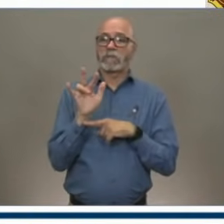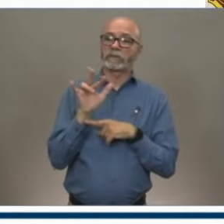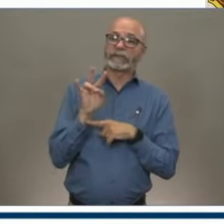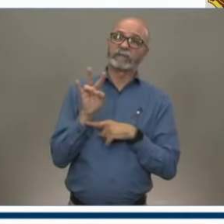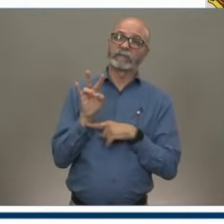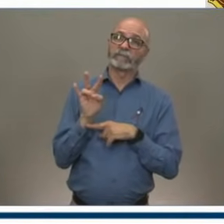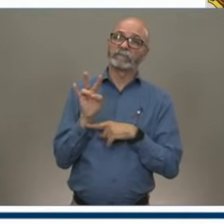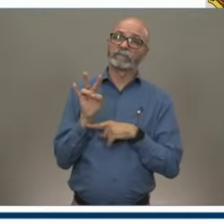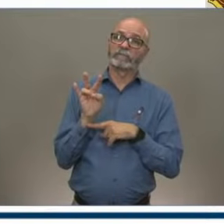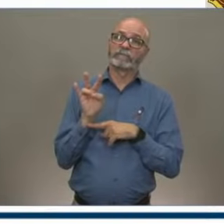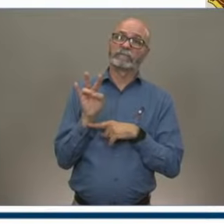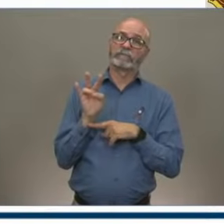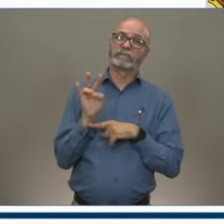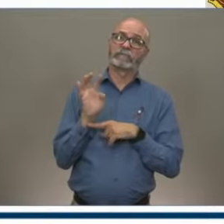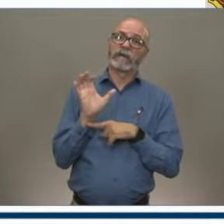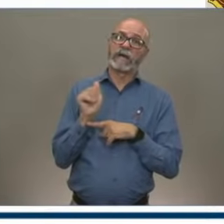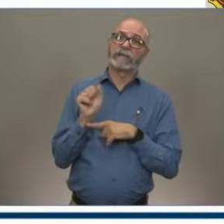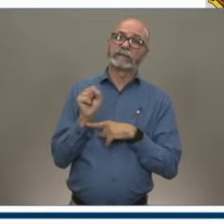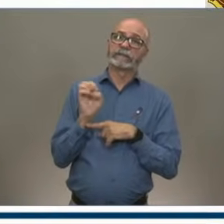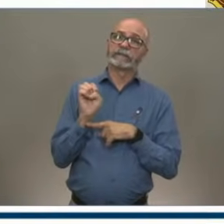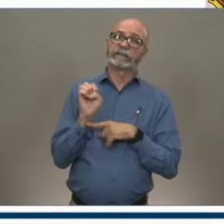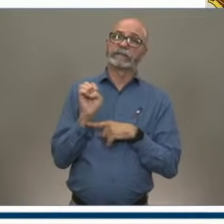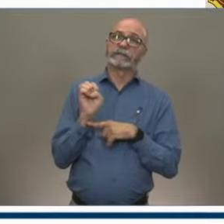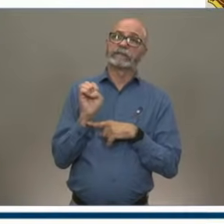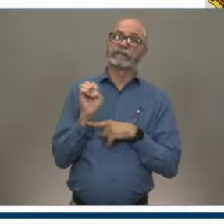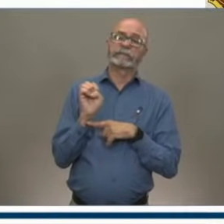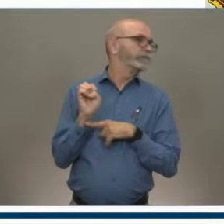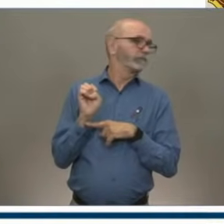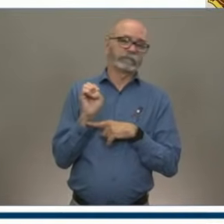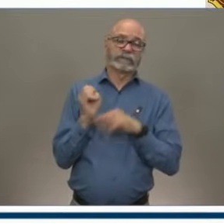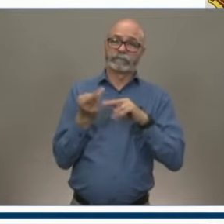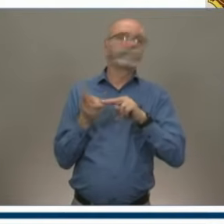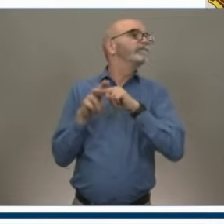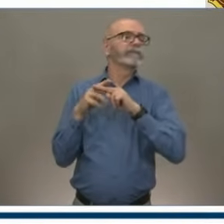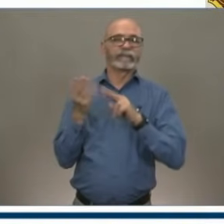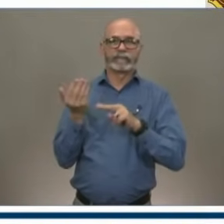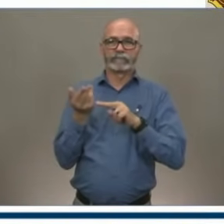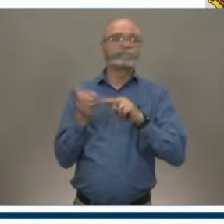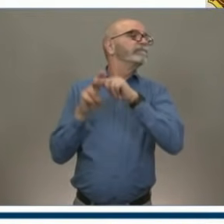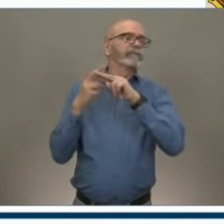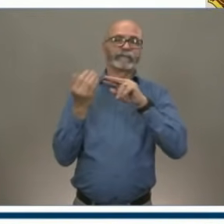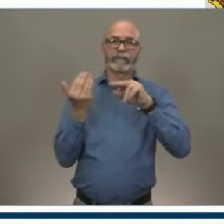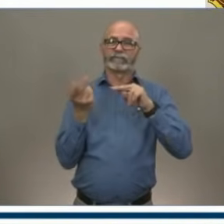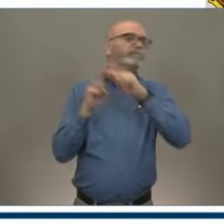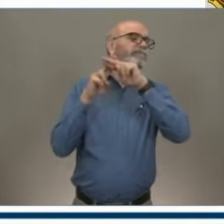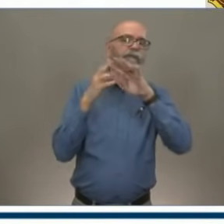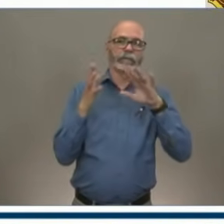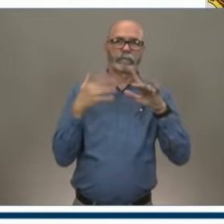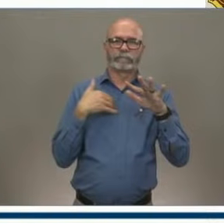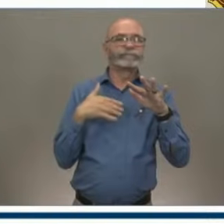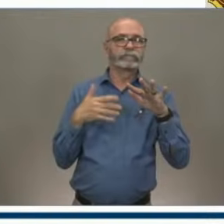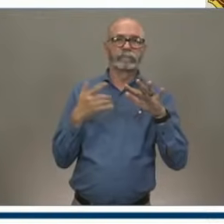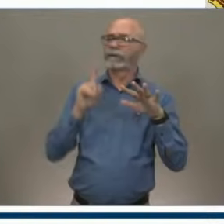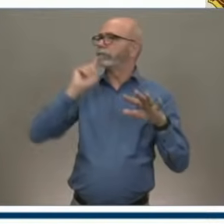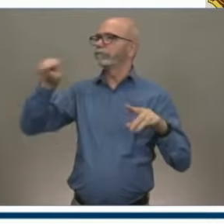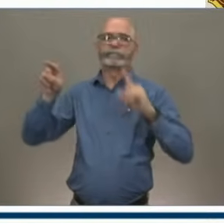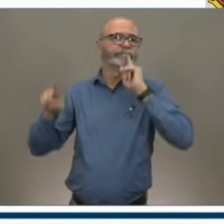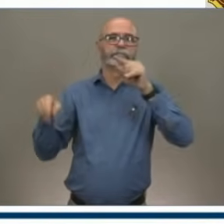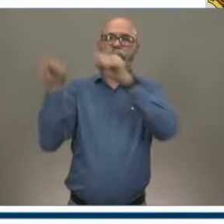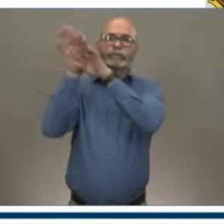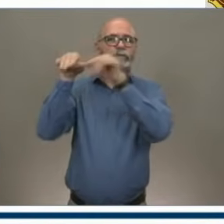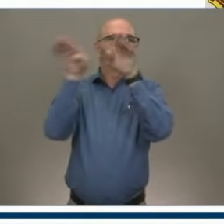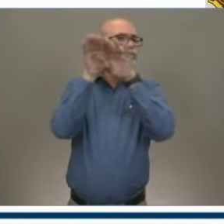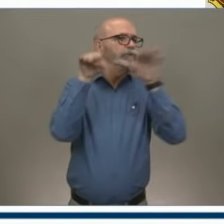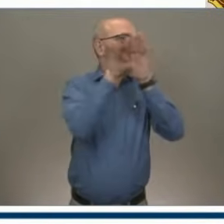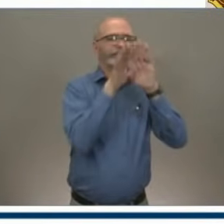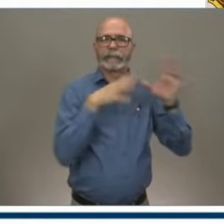the fact they're still in double digits is worrying enough to extend the restrictions on Halifax. But then also Dr. Strang said the number of close contacts